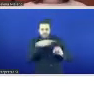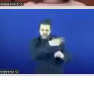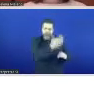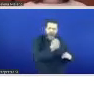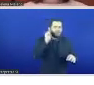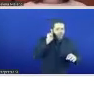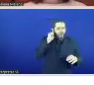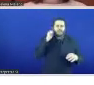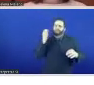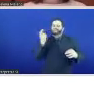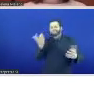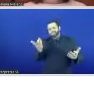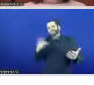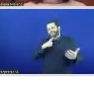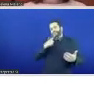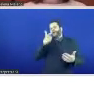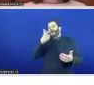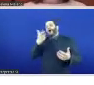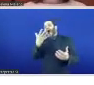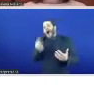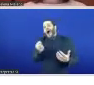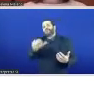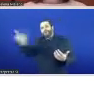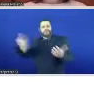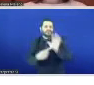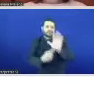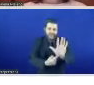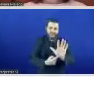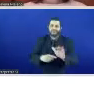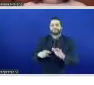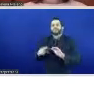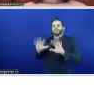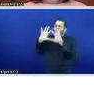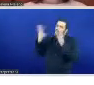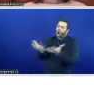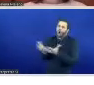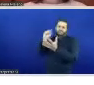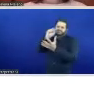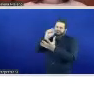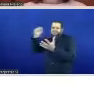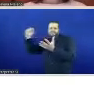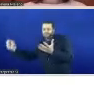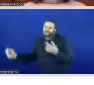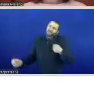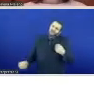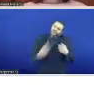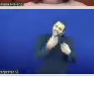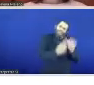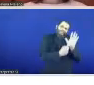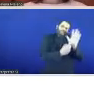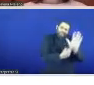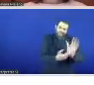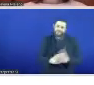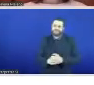they're channeling that youth energy into the conversations like this one. So